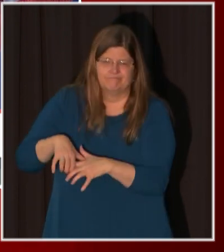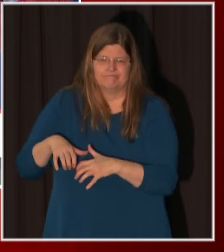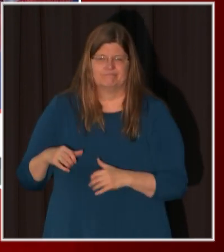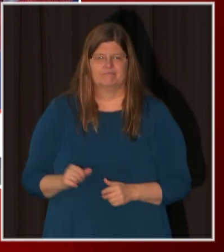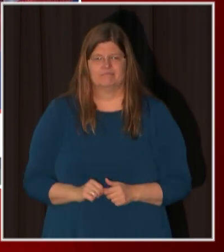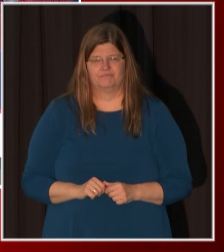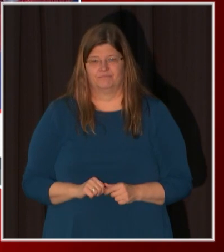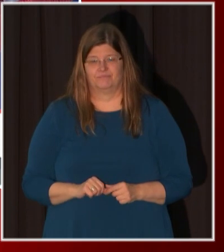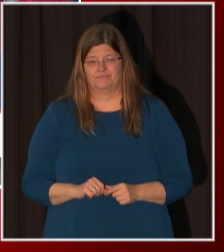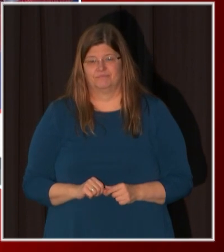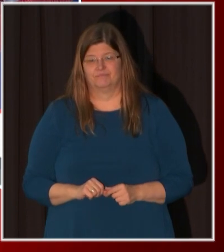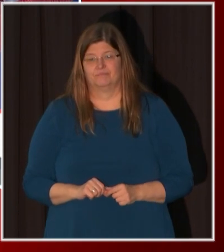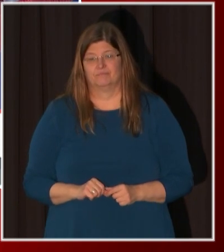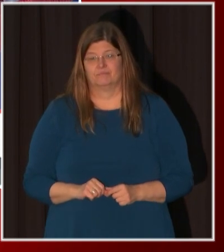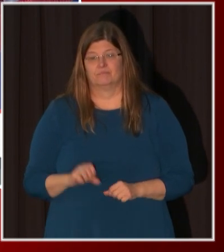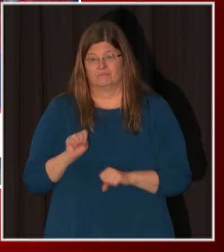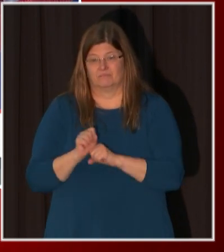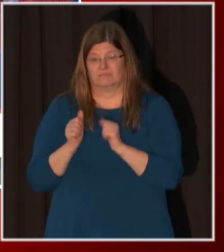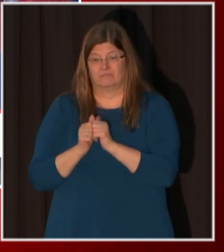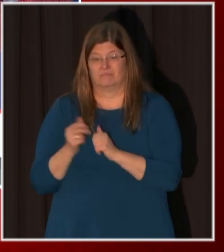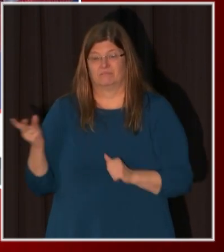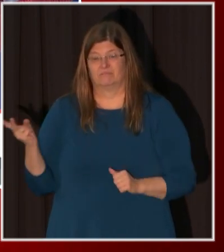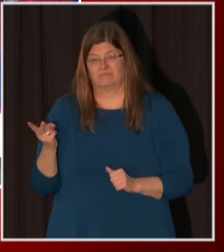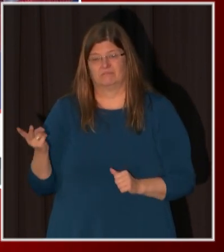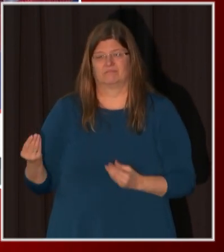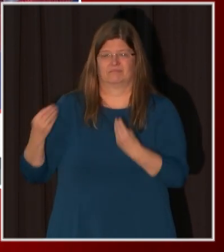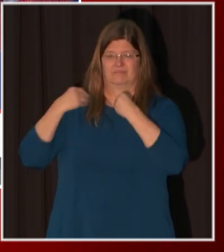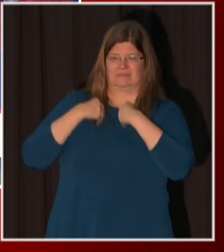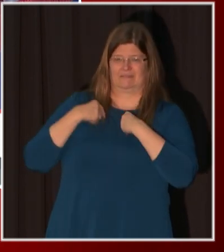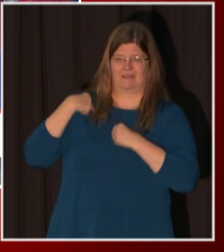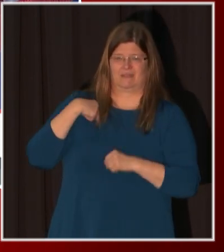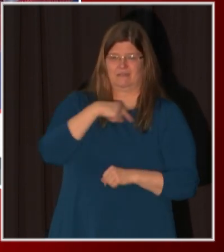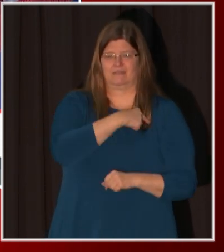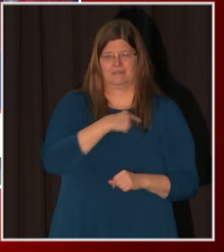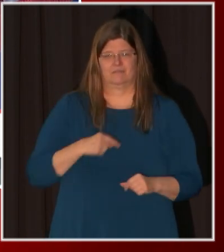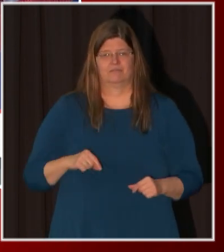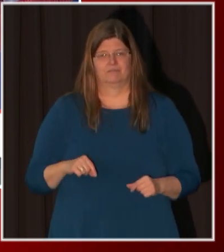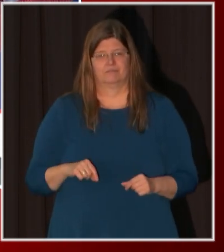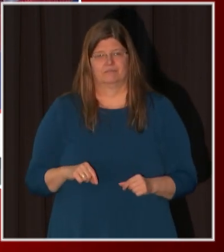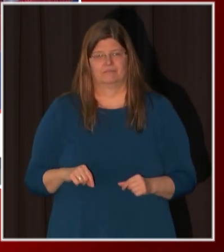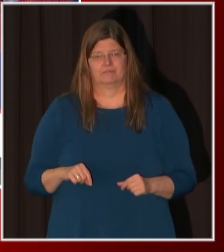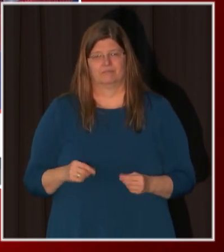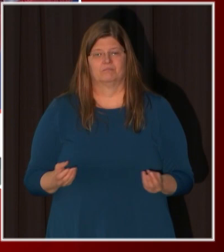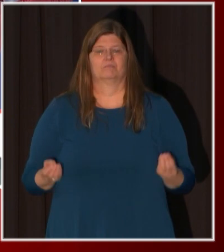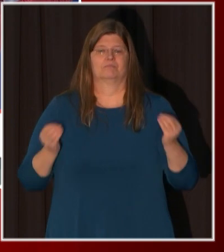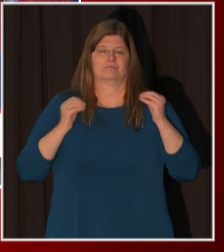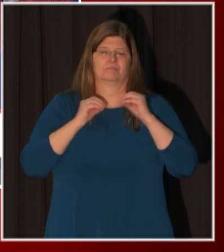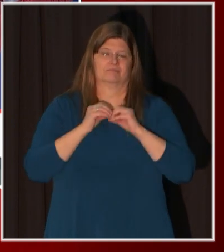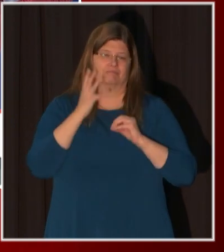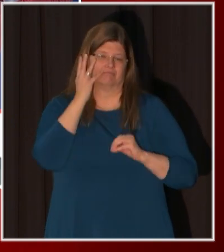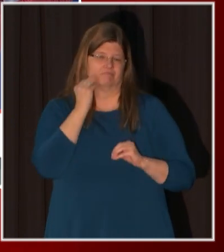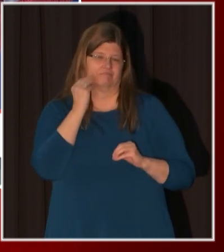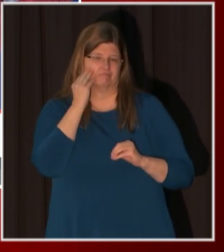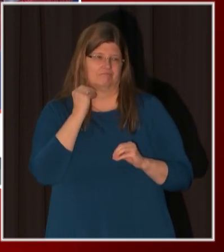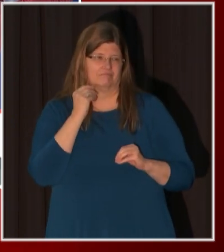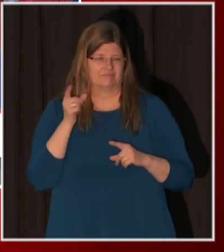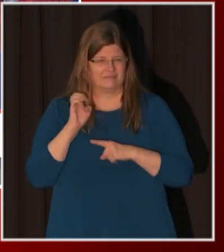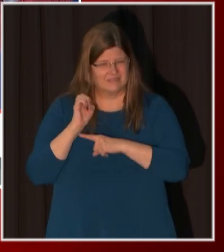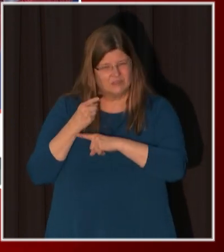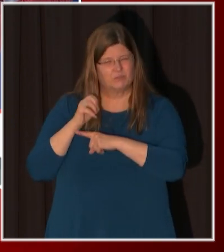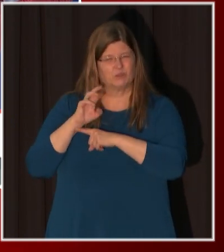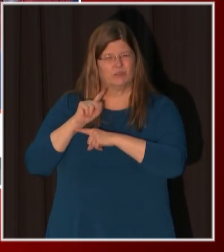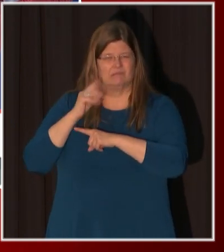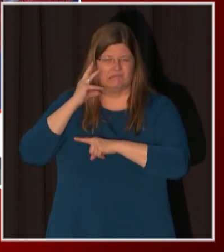them is adding just another tremendous layer of expertise to our process.